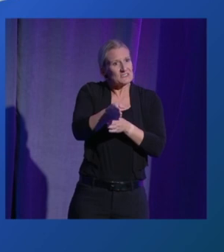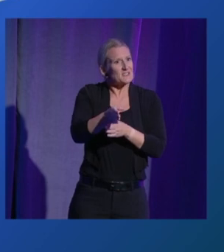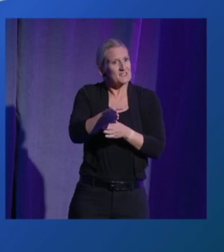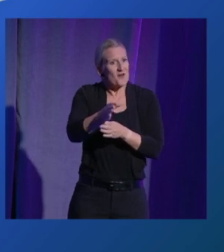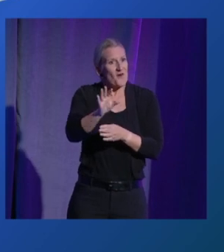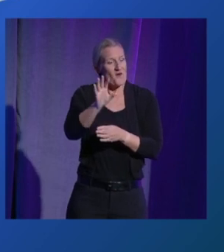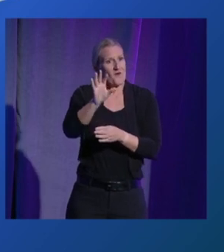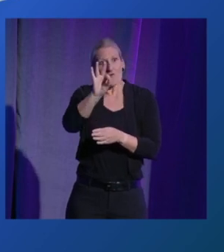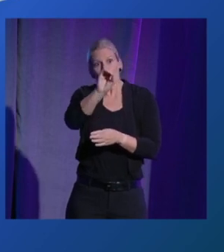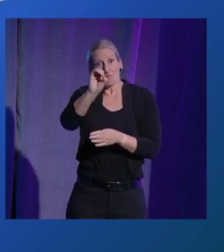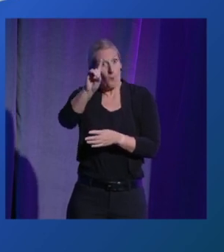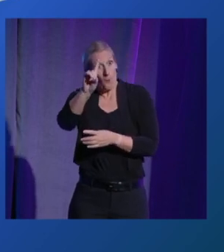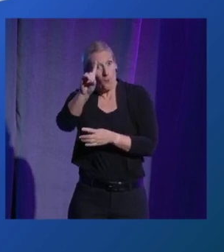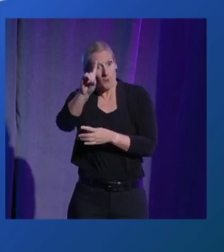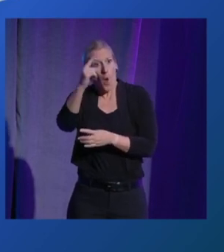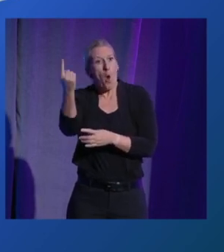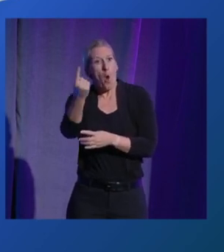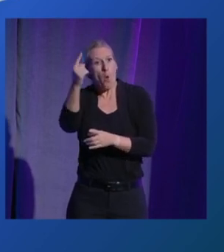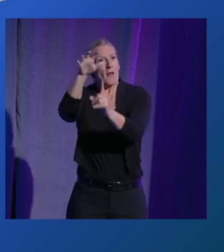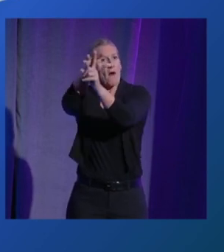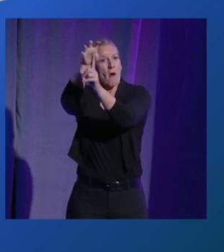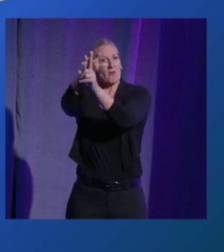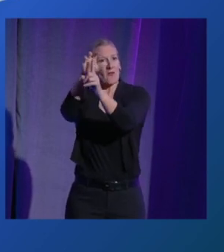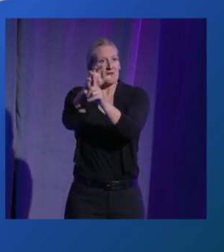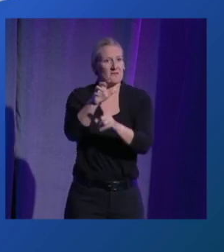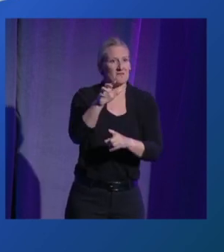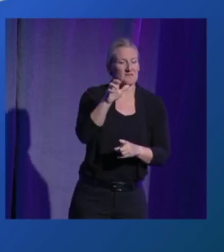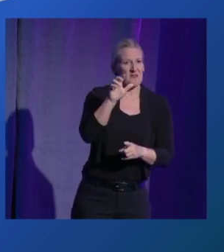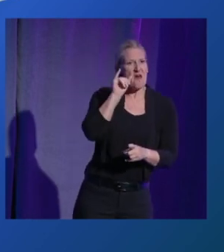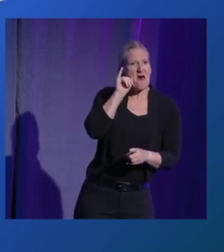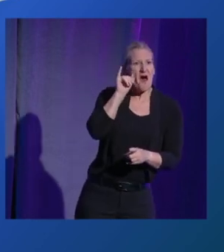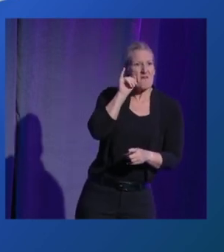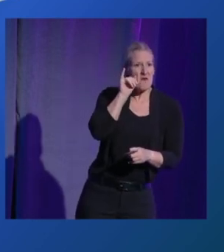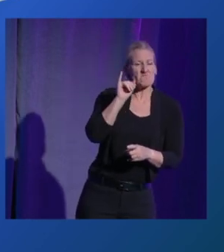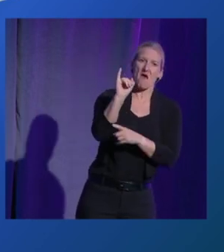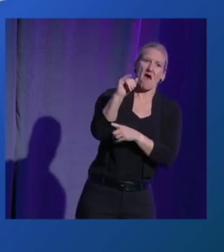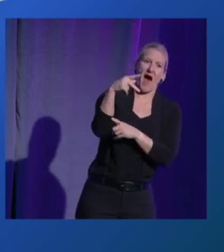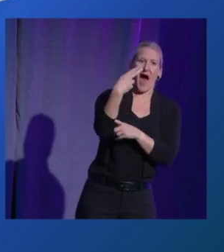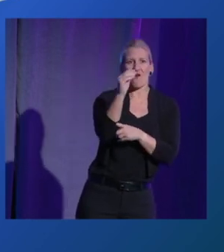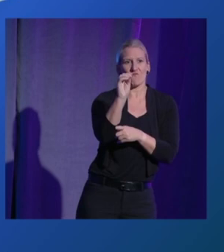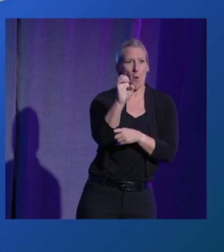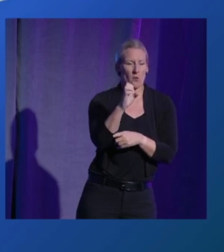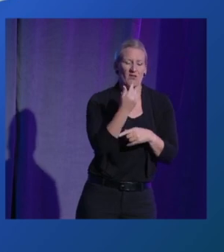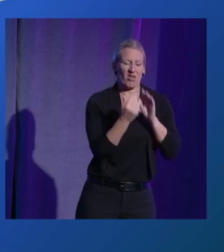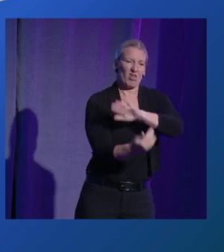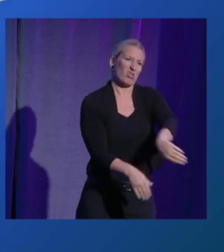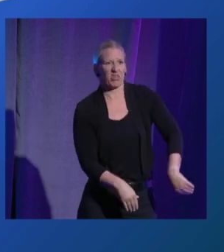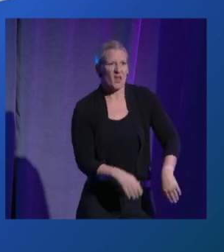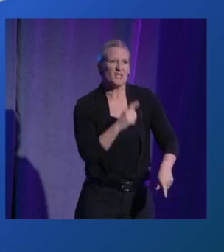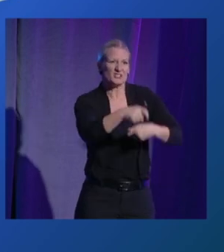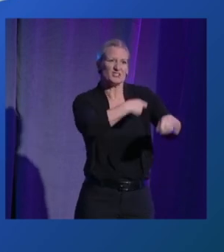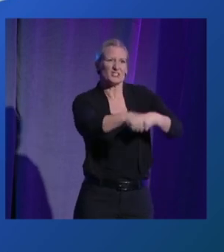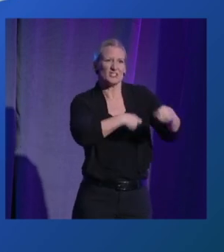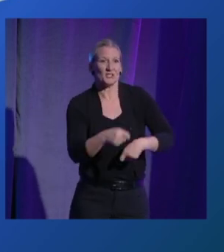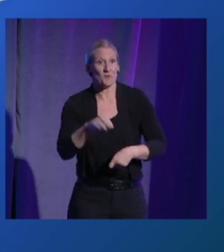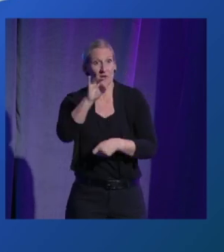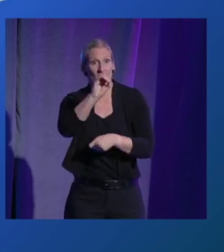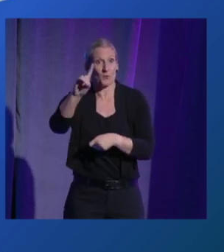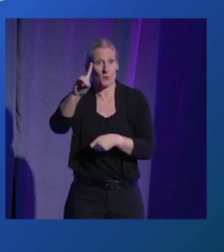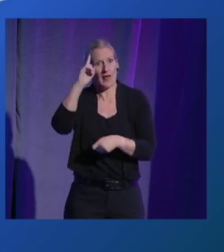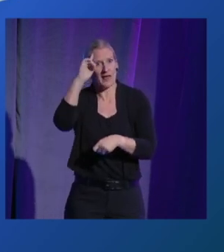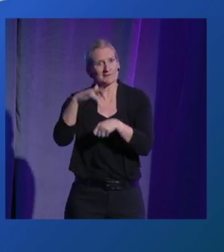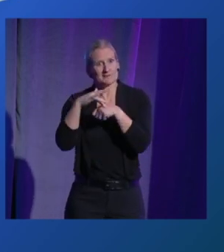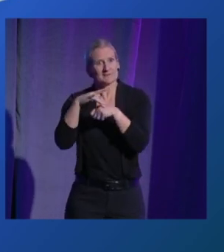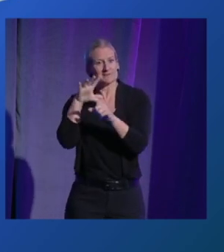iPhones might but uh people don't stop eating and uh but the way they're going to eat and their expectations of what they eat are